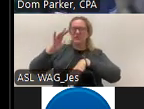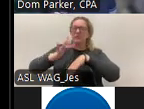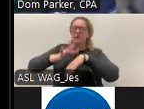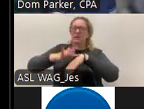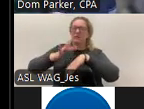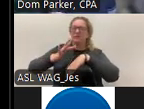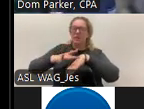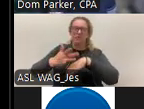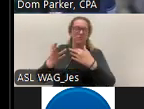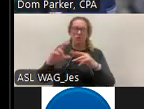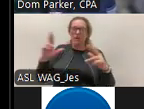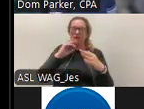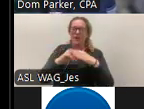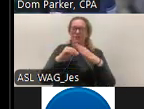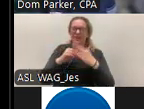use.